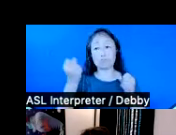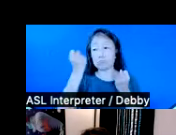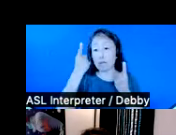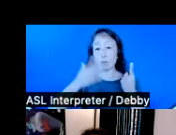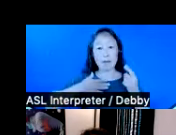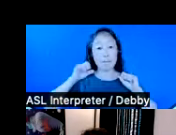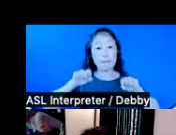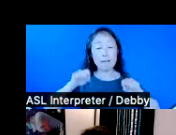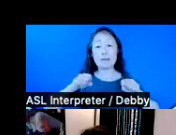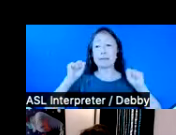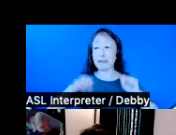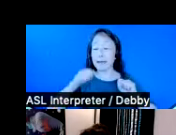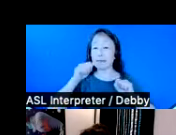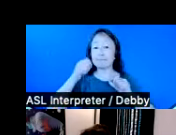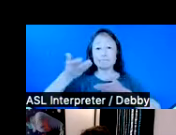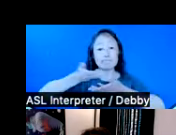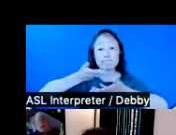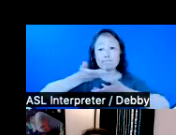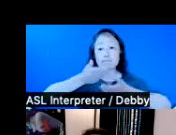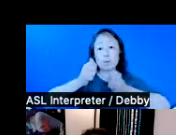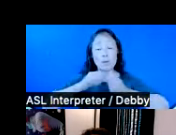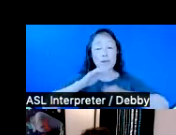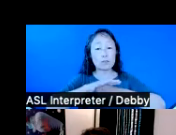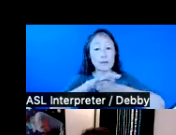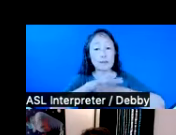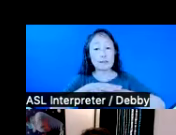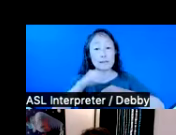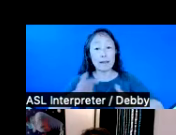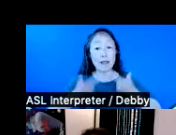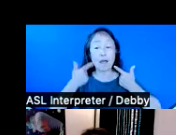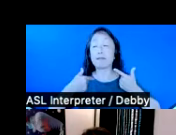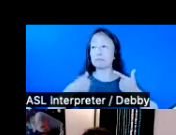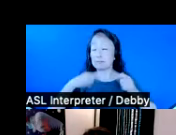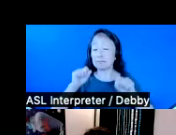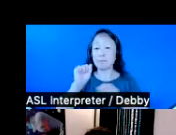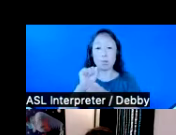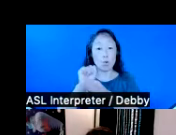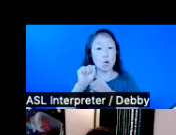life, works productively, and can make contributions to the community.